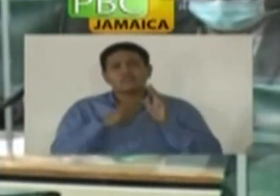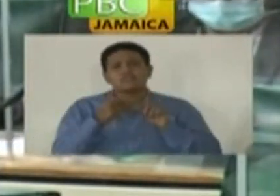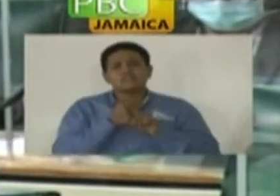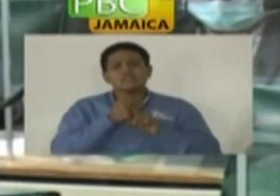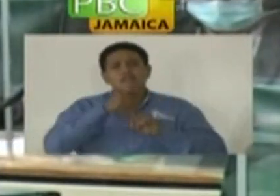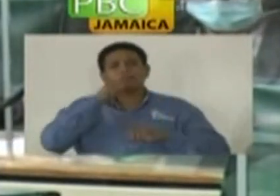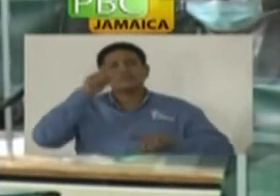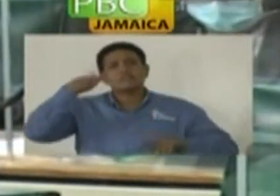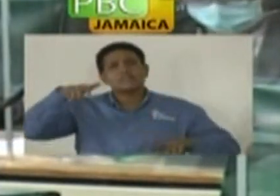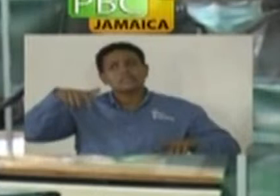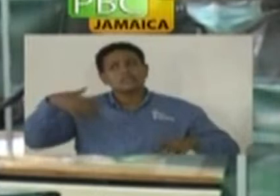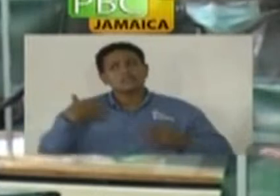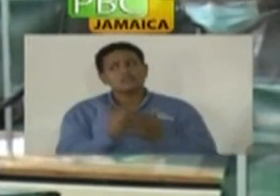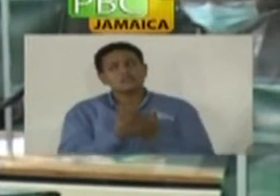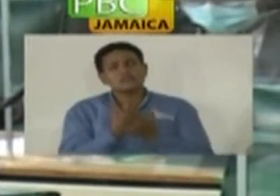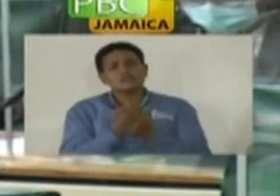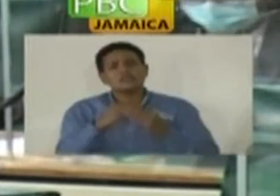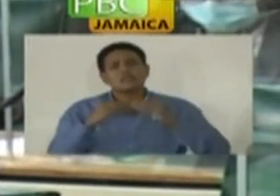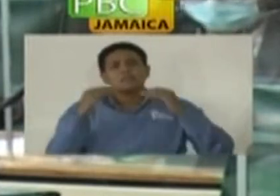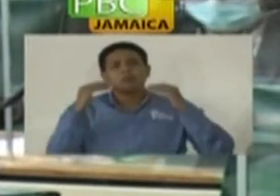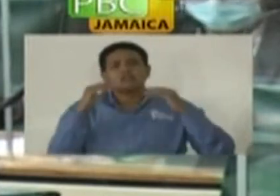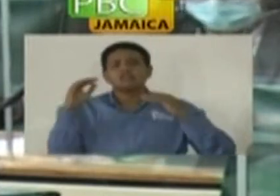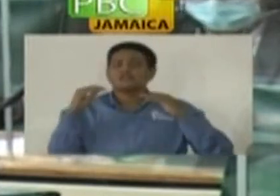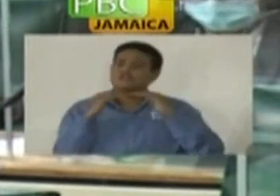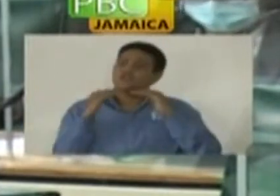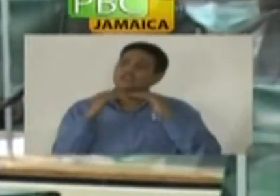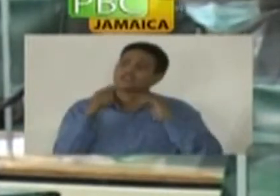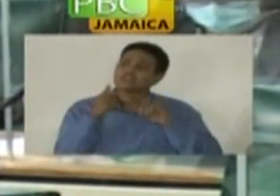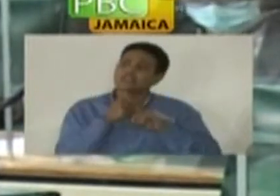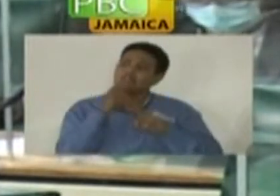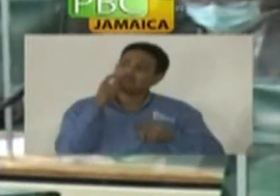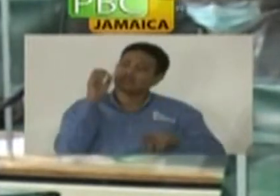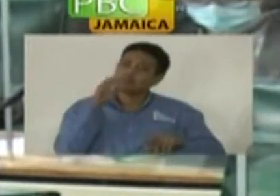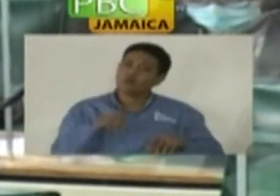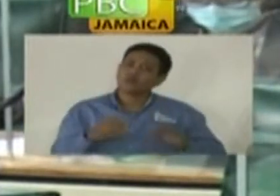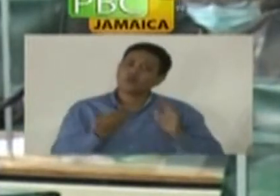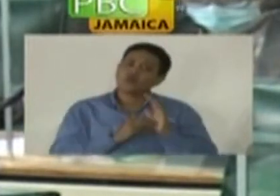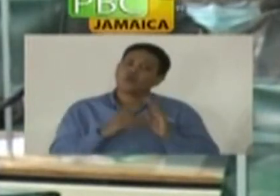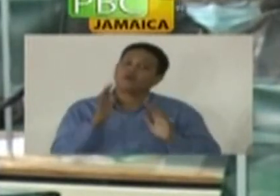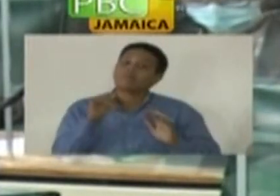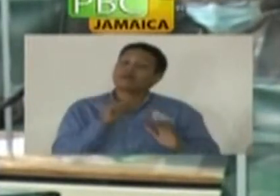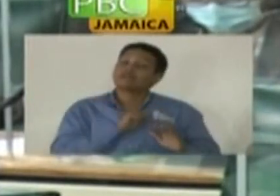it is needed in the balance of justice, as just pointed out once more by